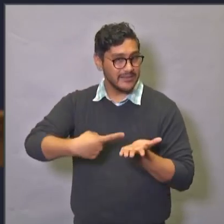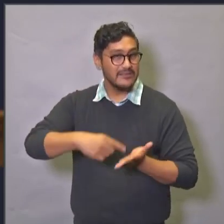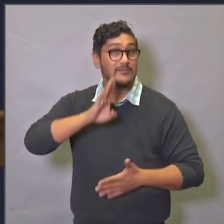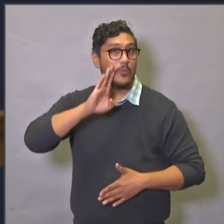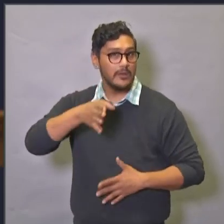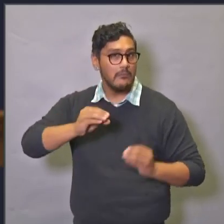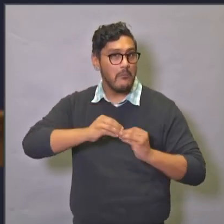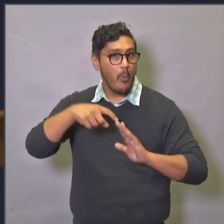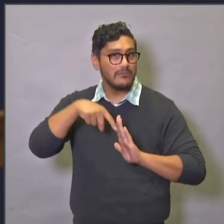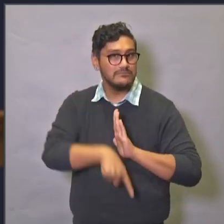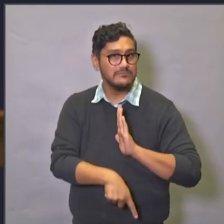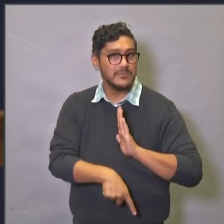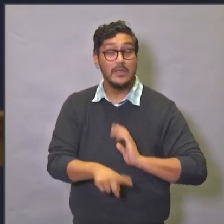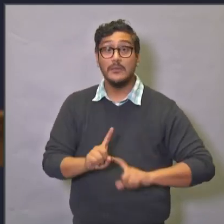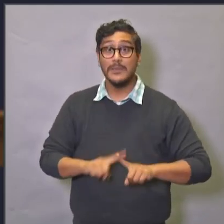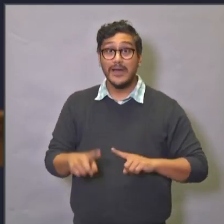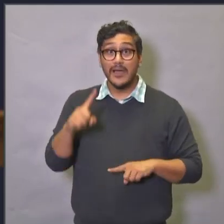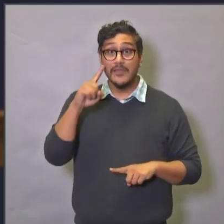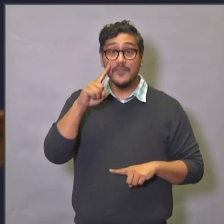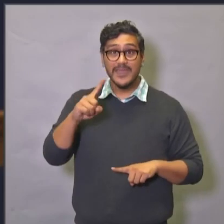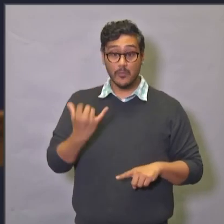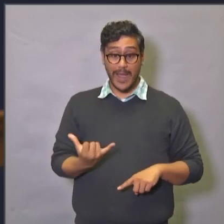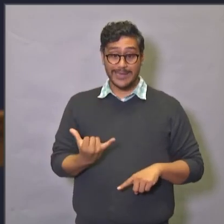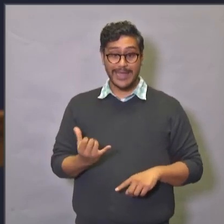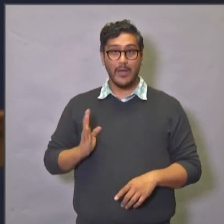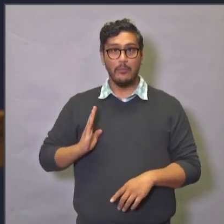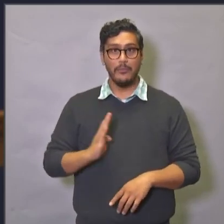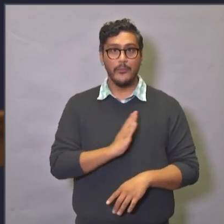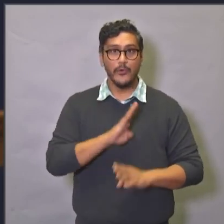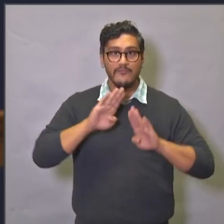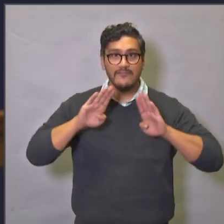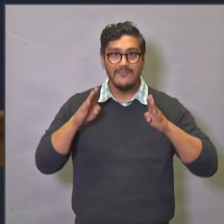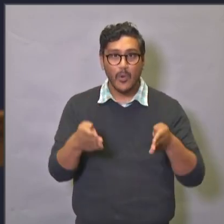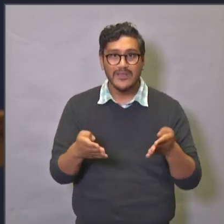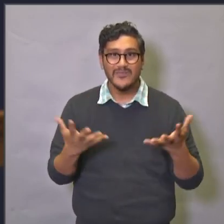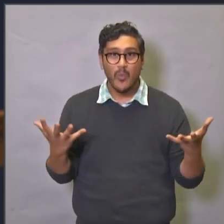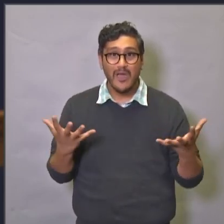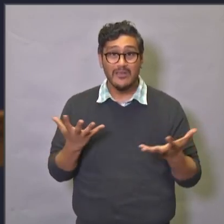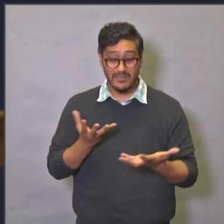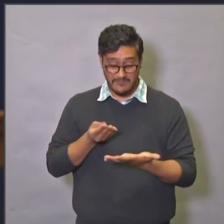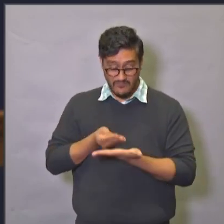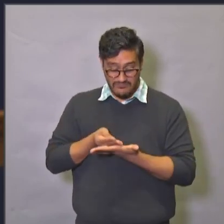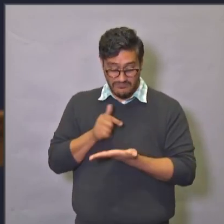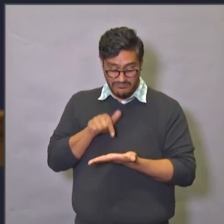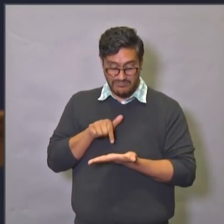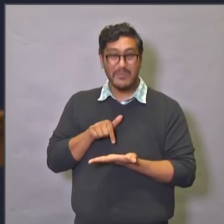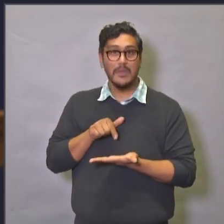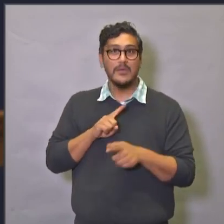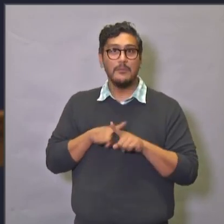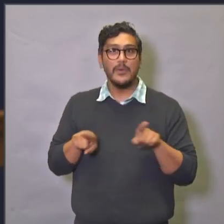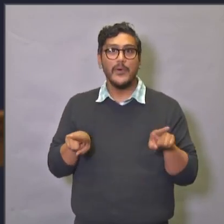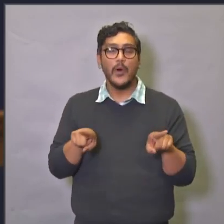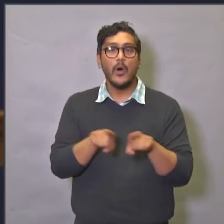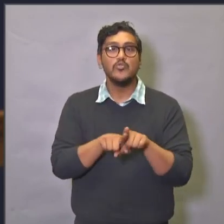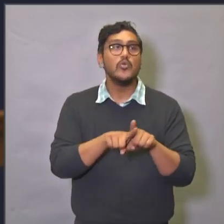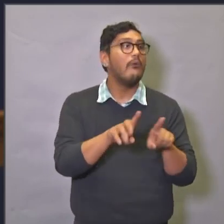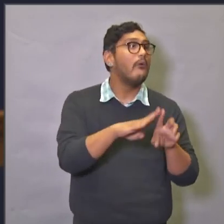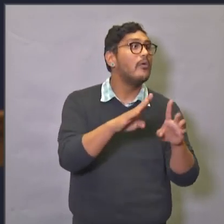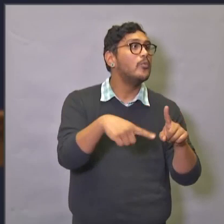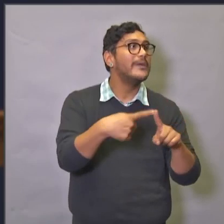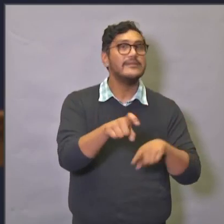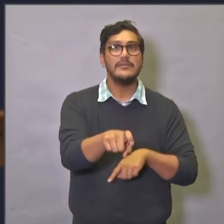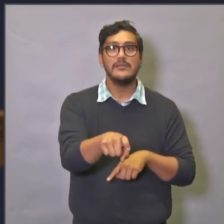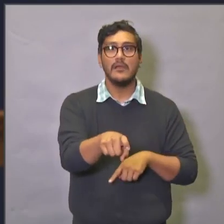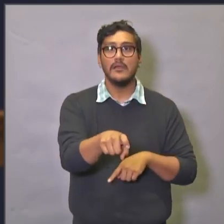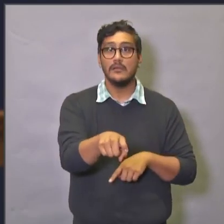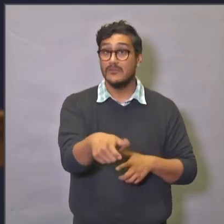point, you know, I think this board has been very focused on the financial, but also on court when necessary. We don't want it to